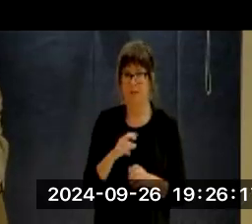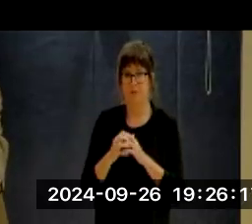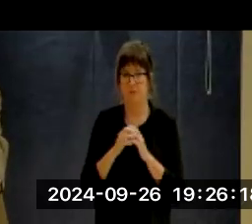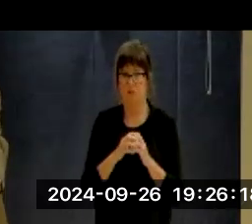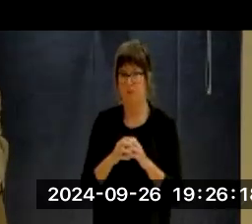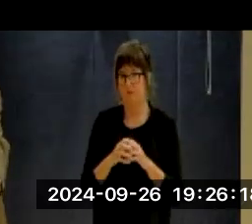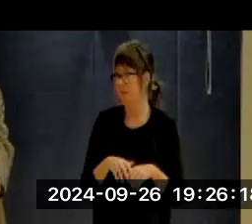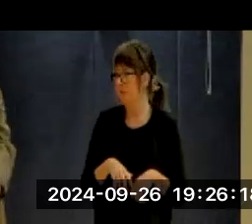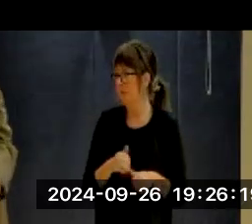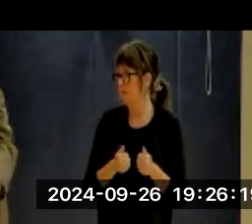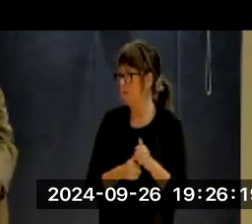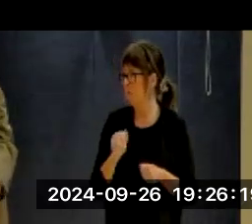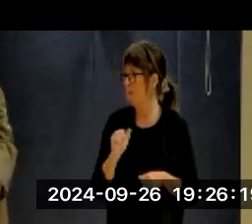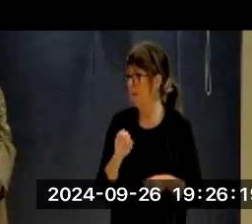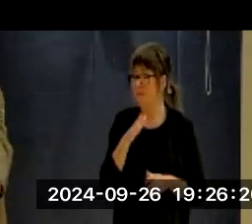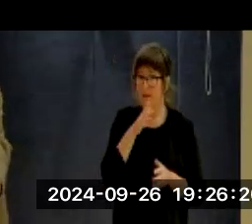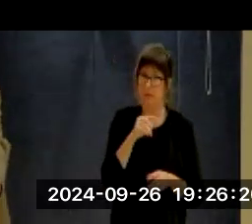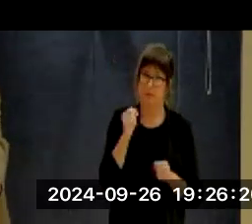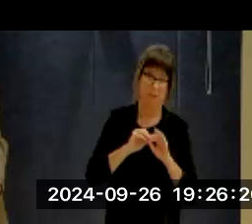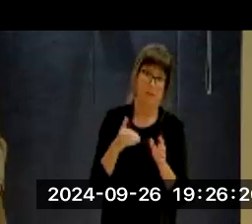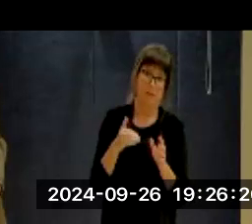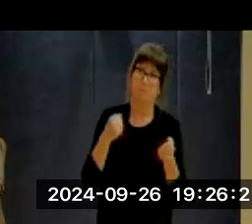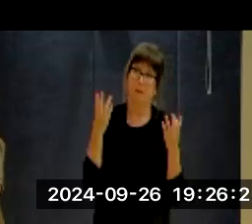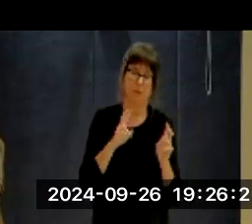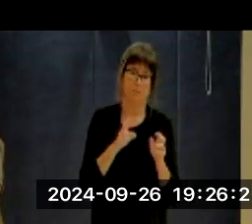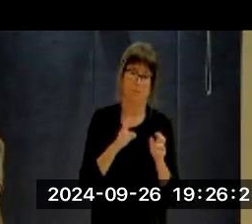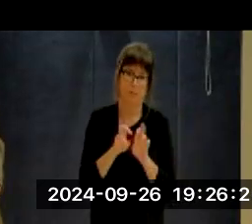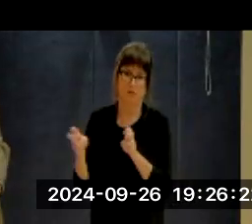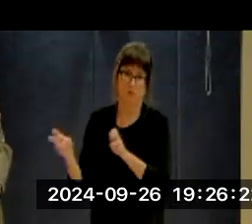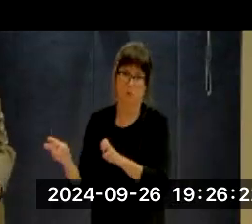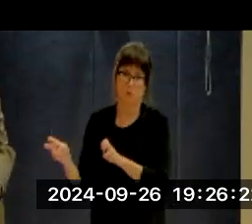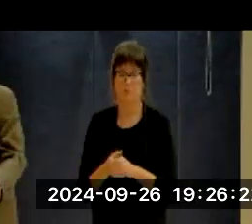of hate, because clearly there are so many important issues. Thank you.